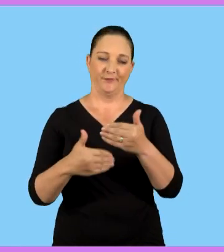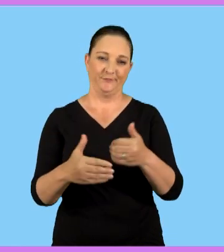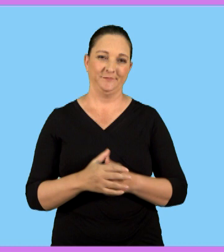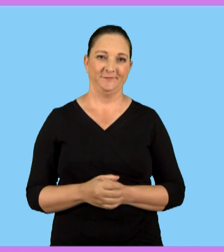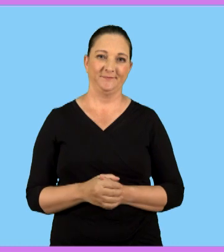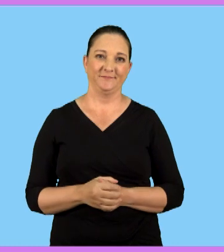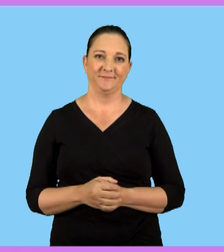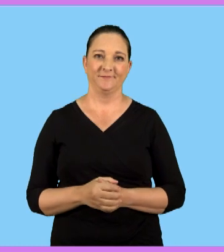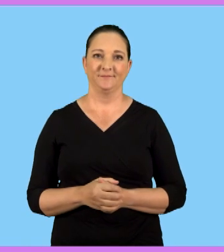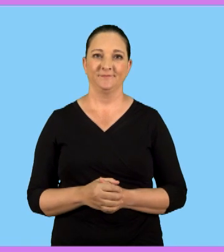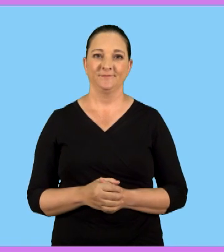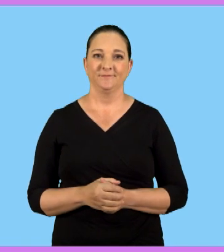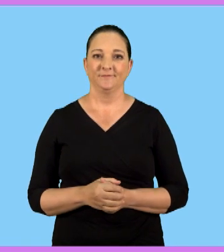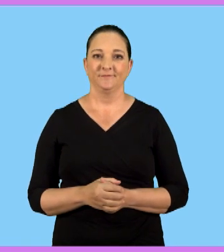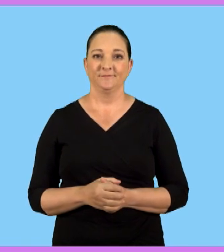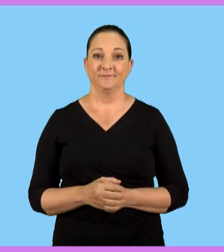on.